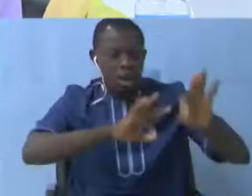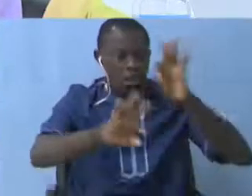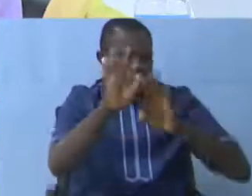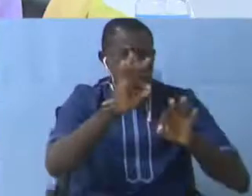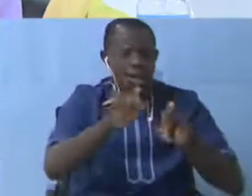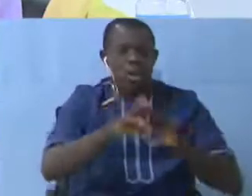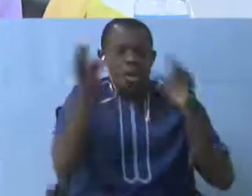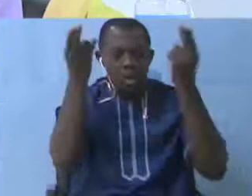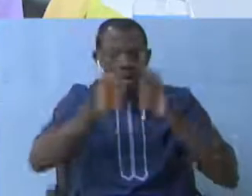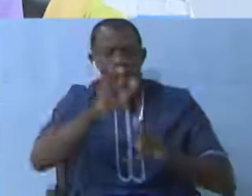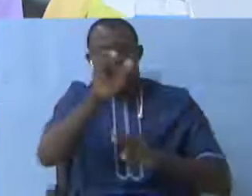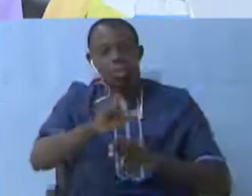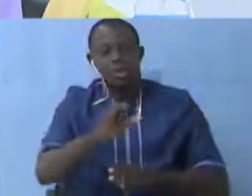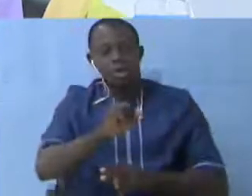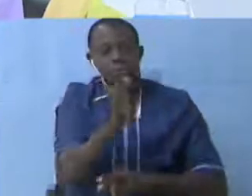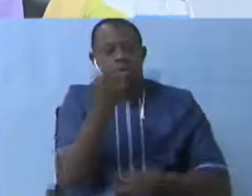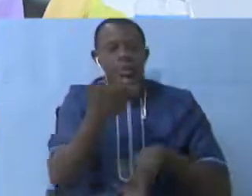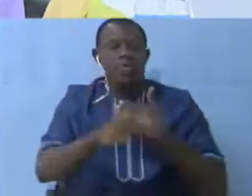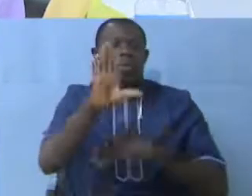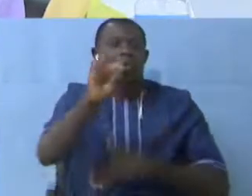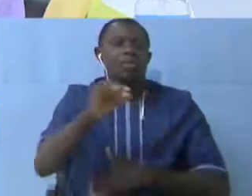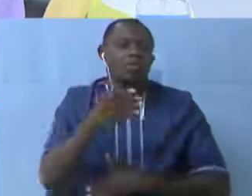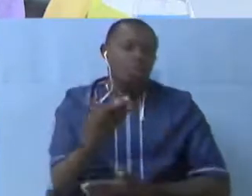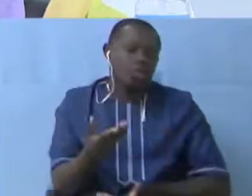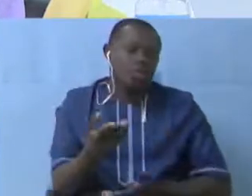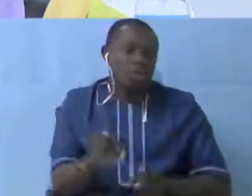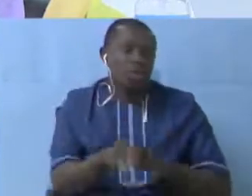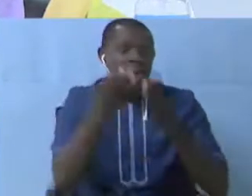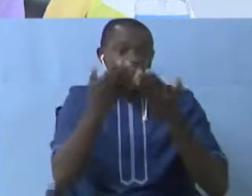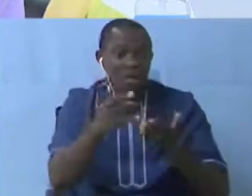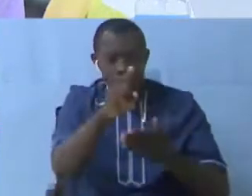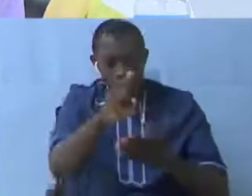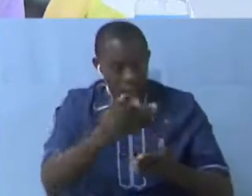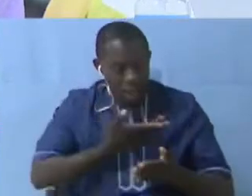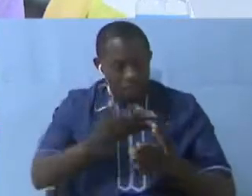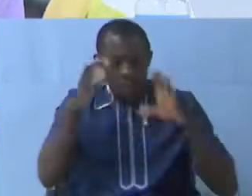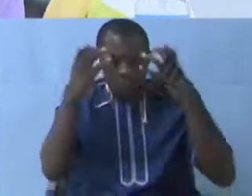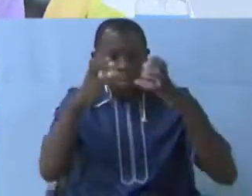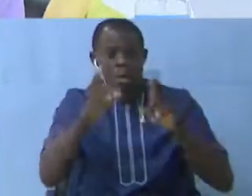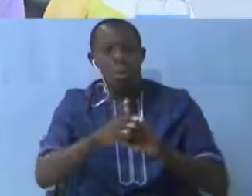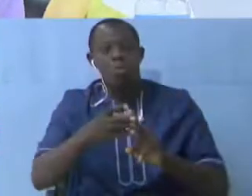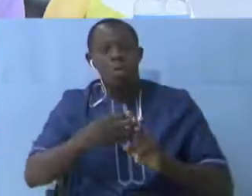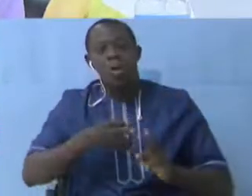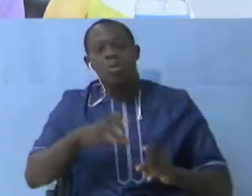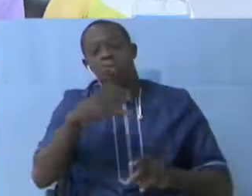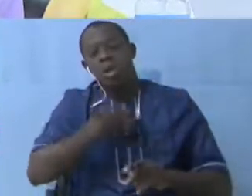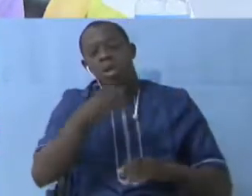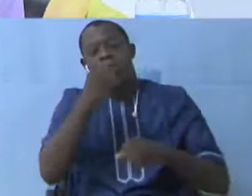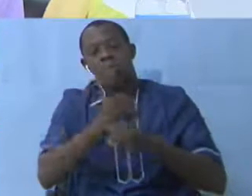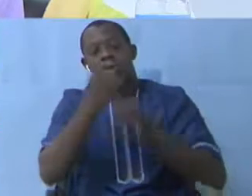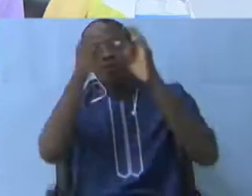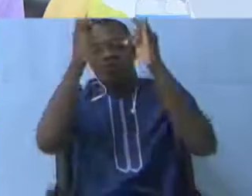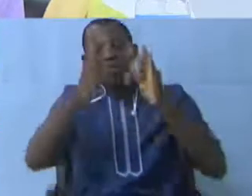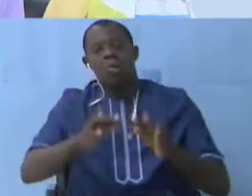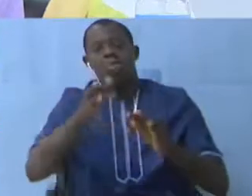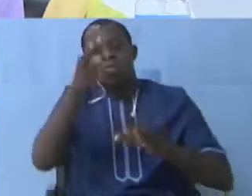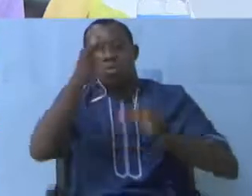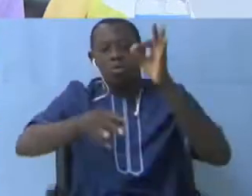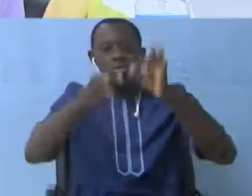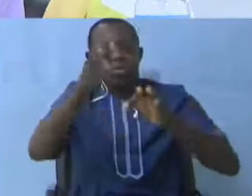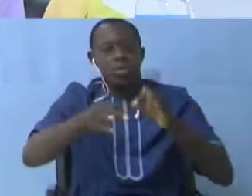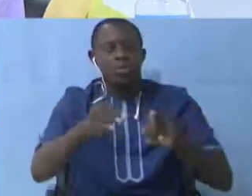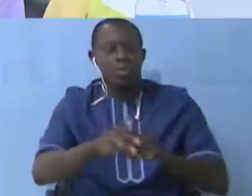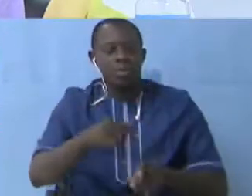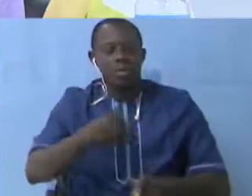so. And now you have a case in point and you're trying to constitute a court. So for us, it was quite an entry